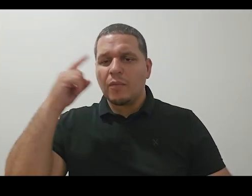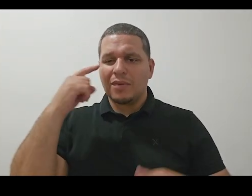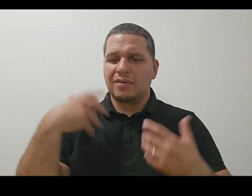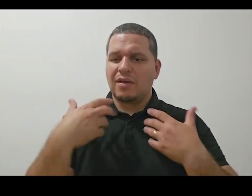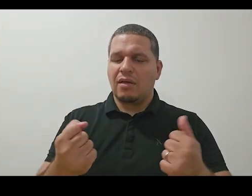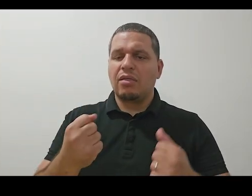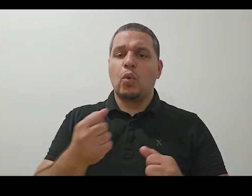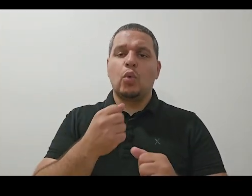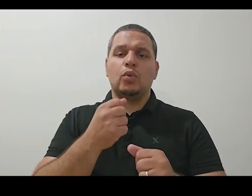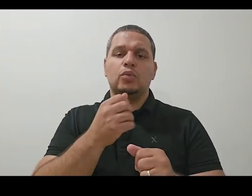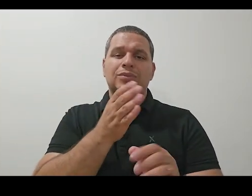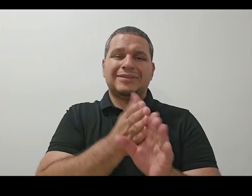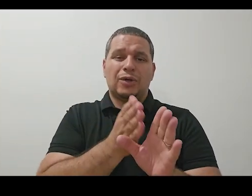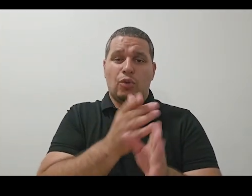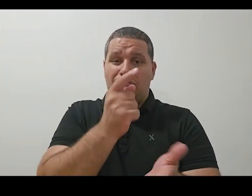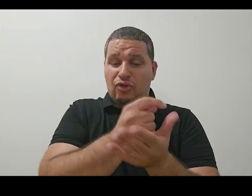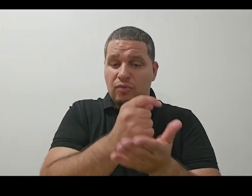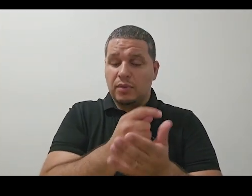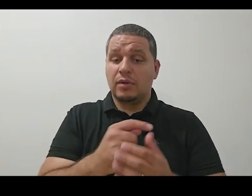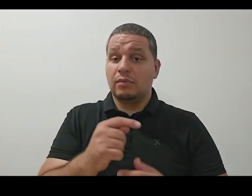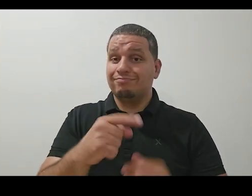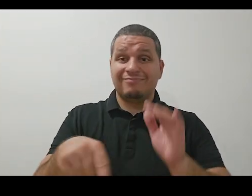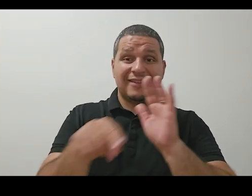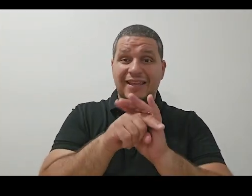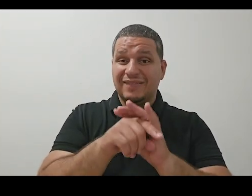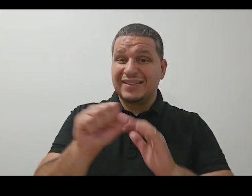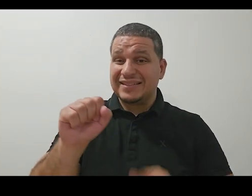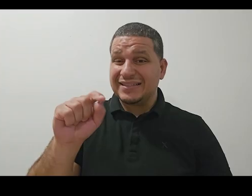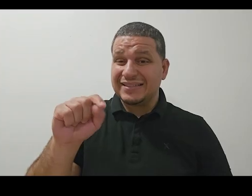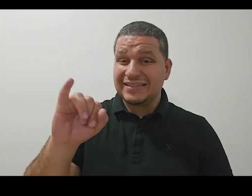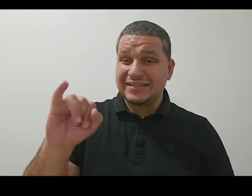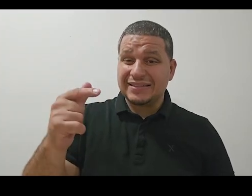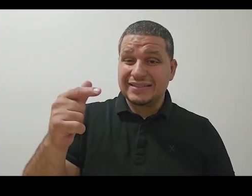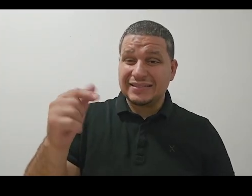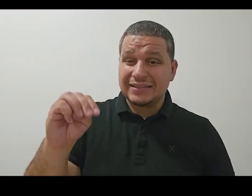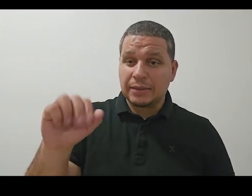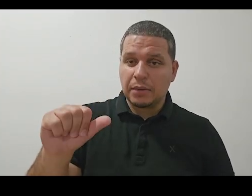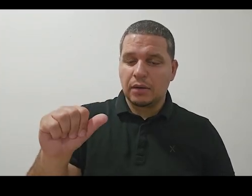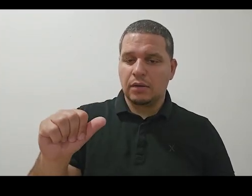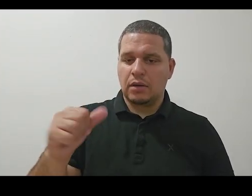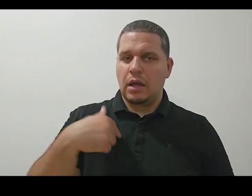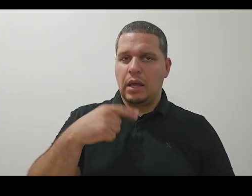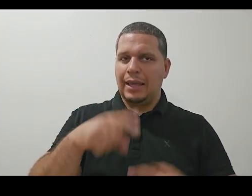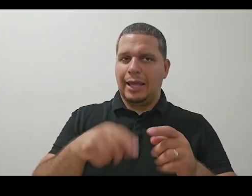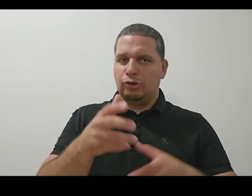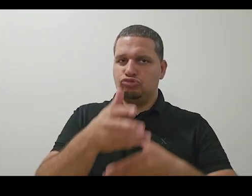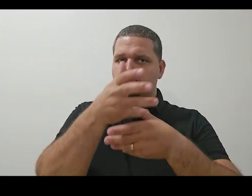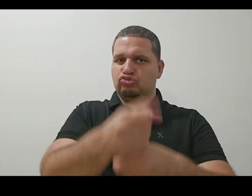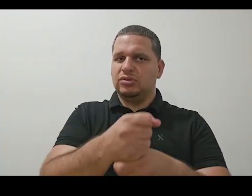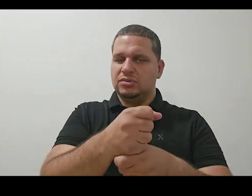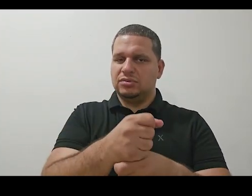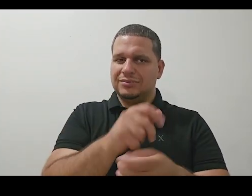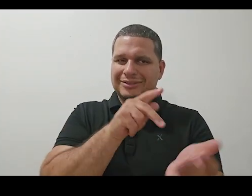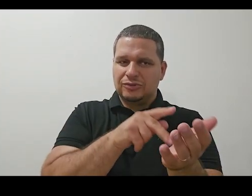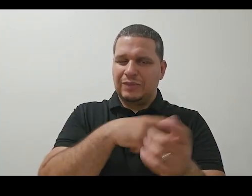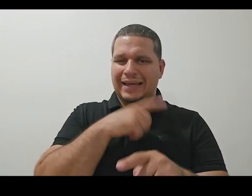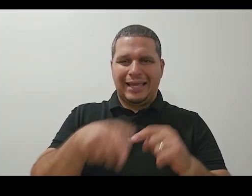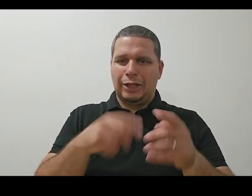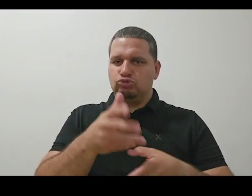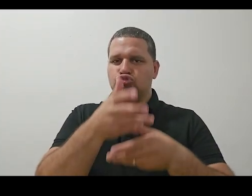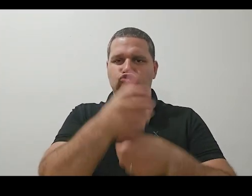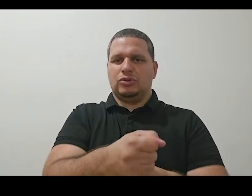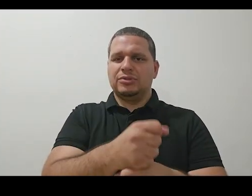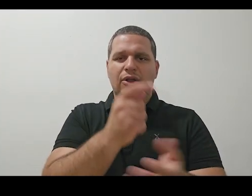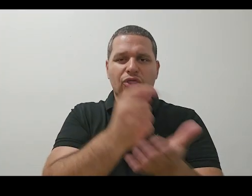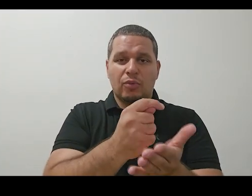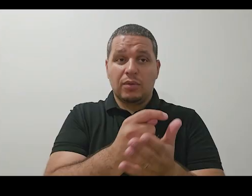or psychotherapy. And I think the stigma is I cannot trust the therapist or the psychiatrist that much, especially